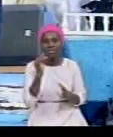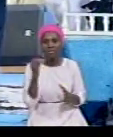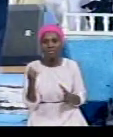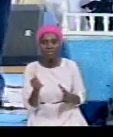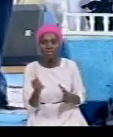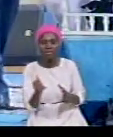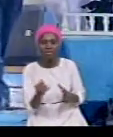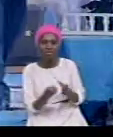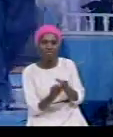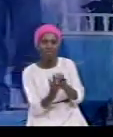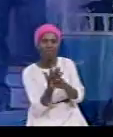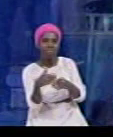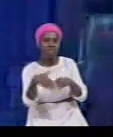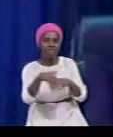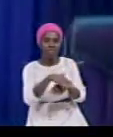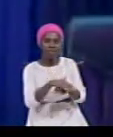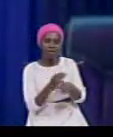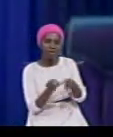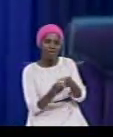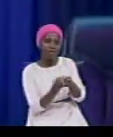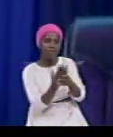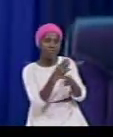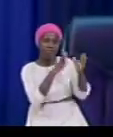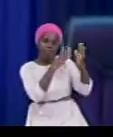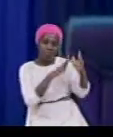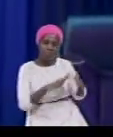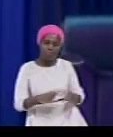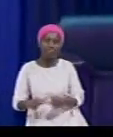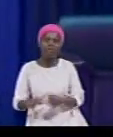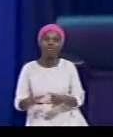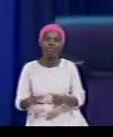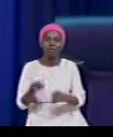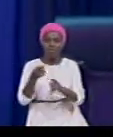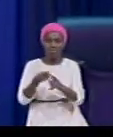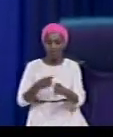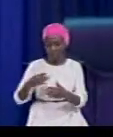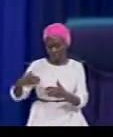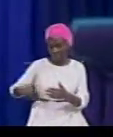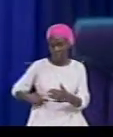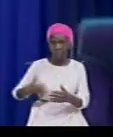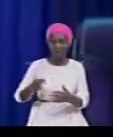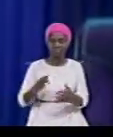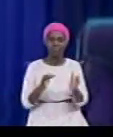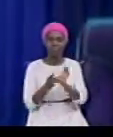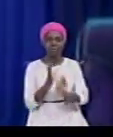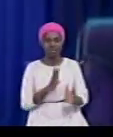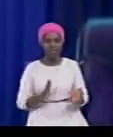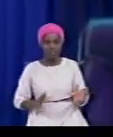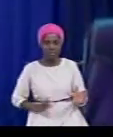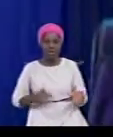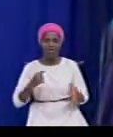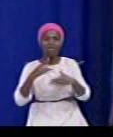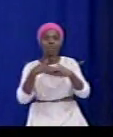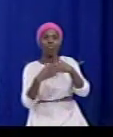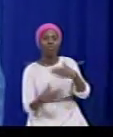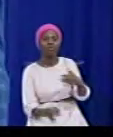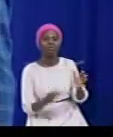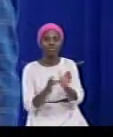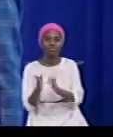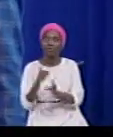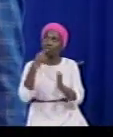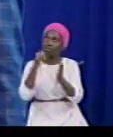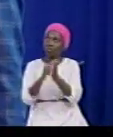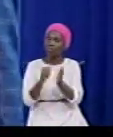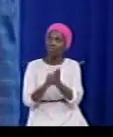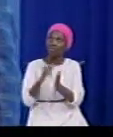It from the side of Christ, the blood of Jesus. And he says, wash, come